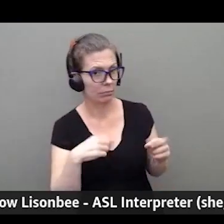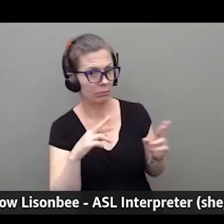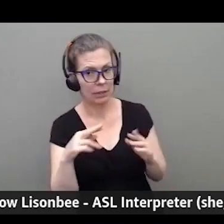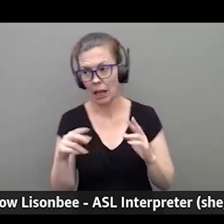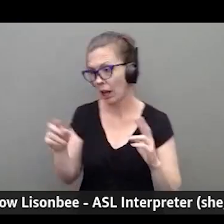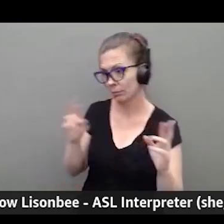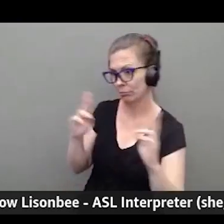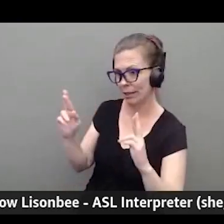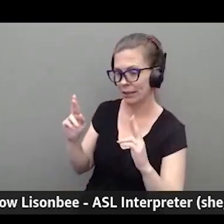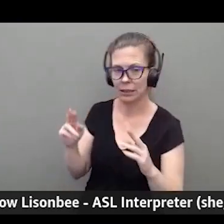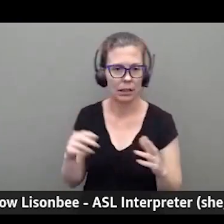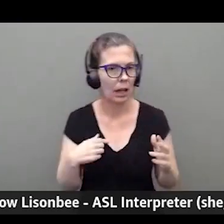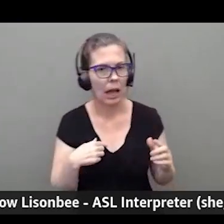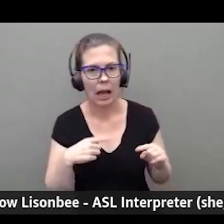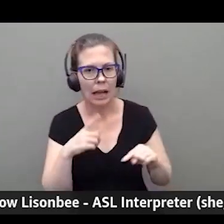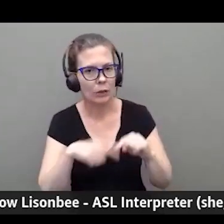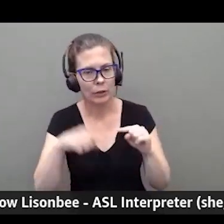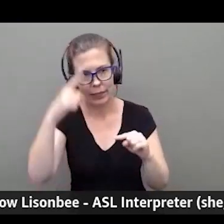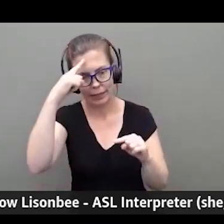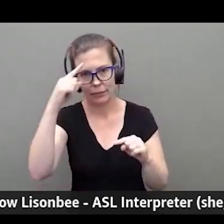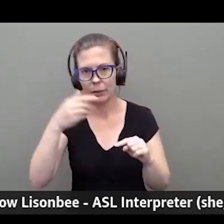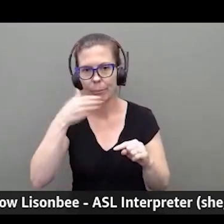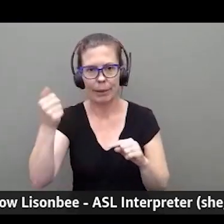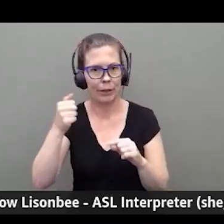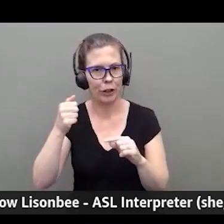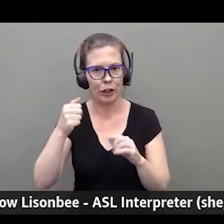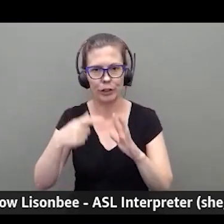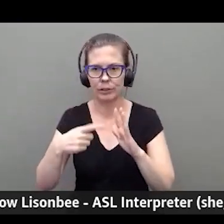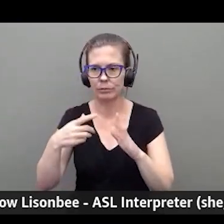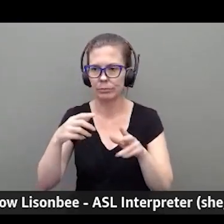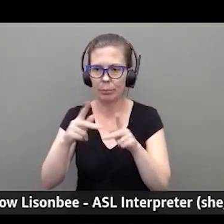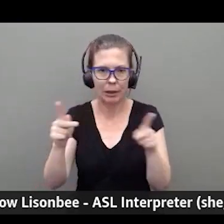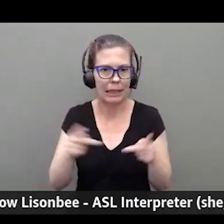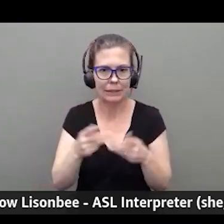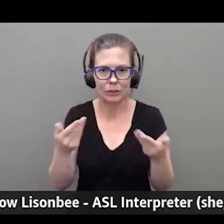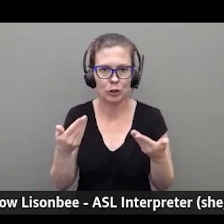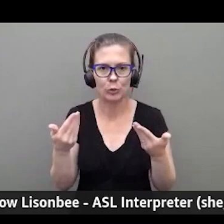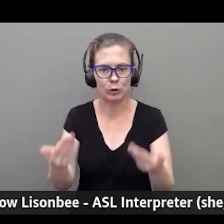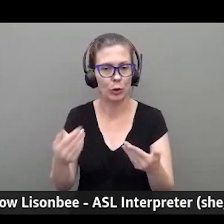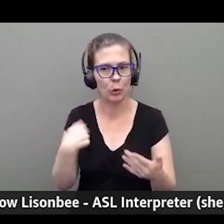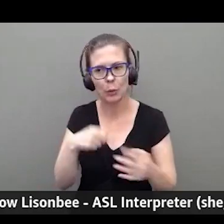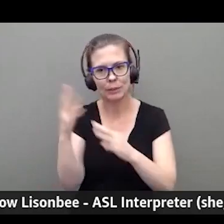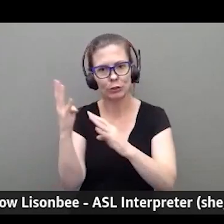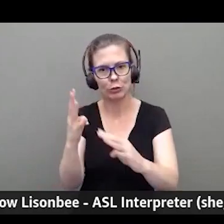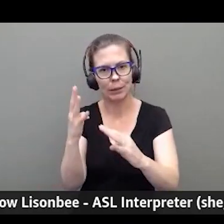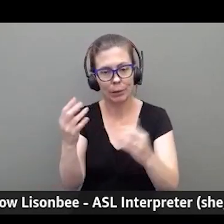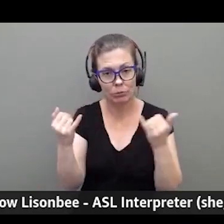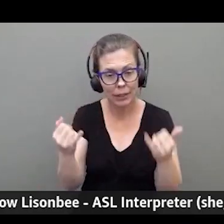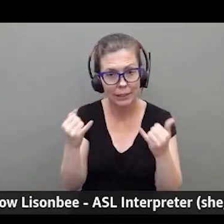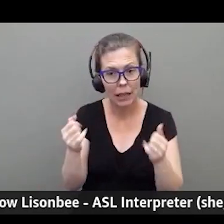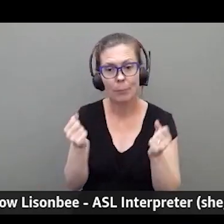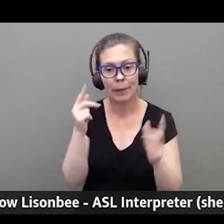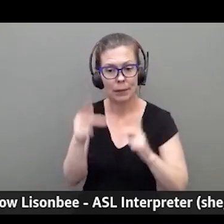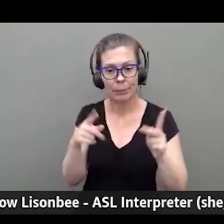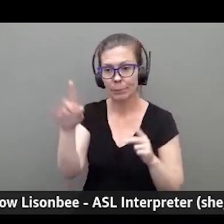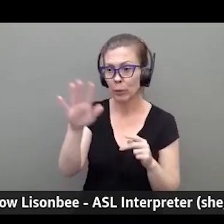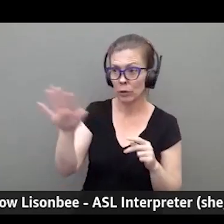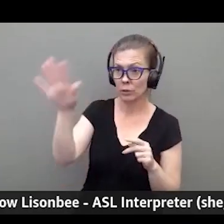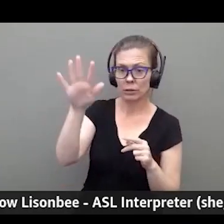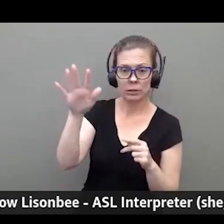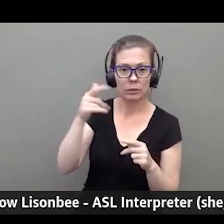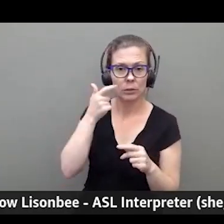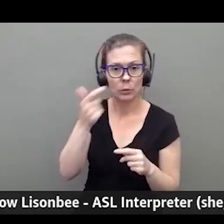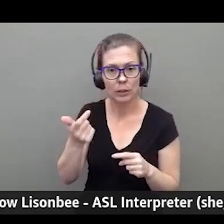And I couldn't think of a more perfect forum to do this, frankly. So we're streaming right now. A lot of people out there